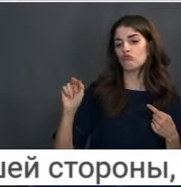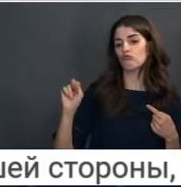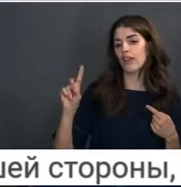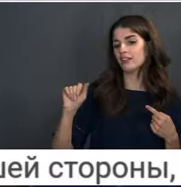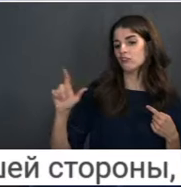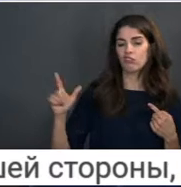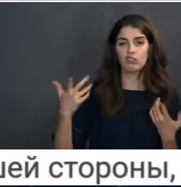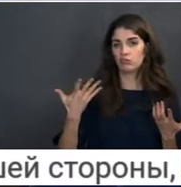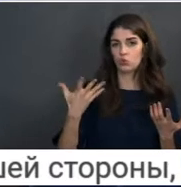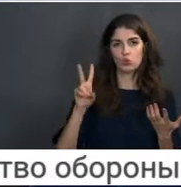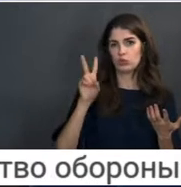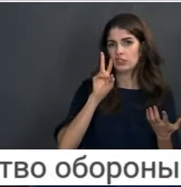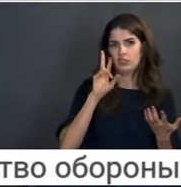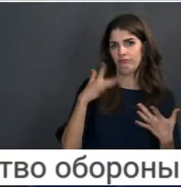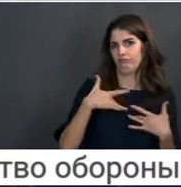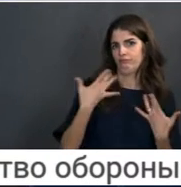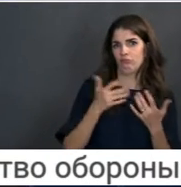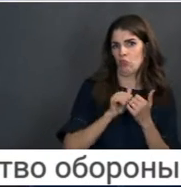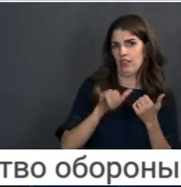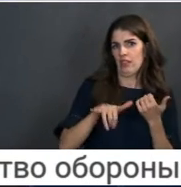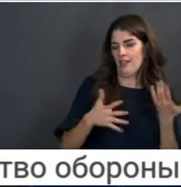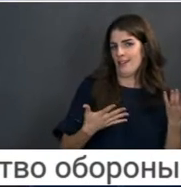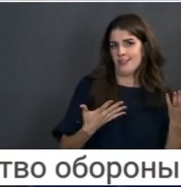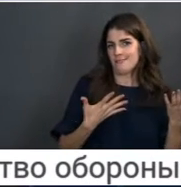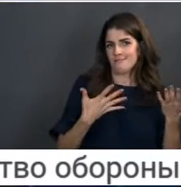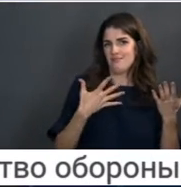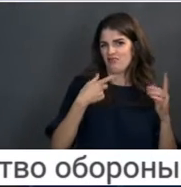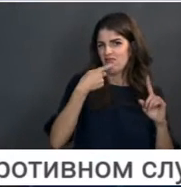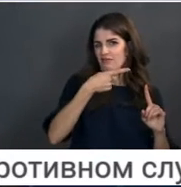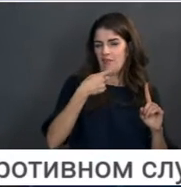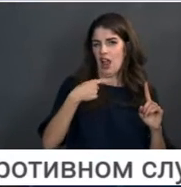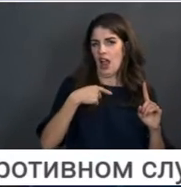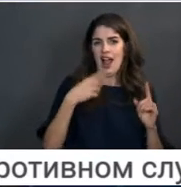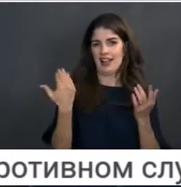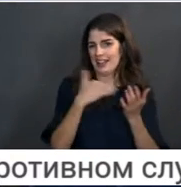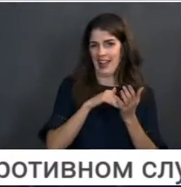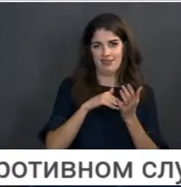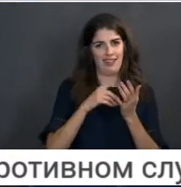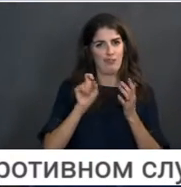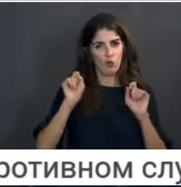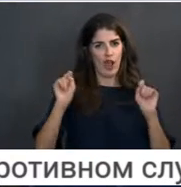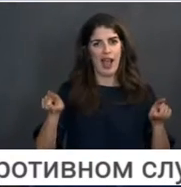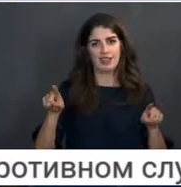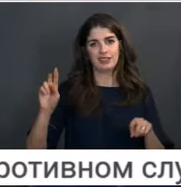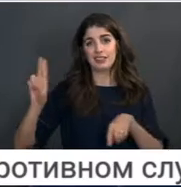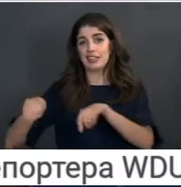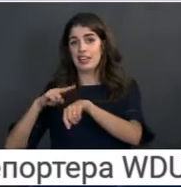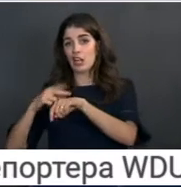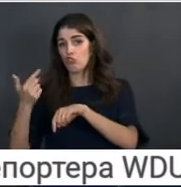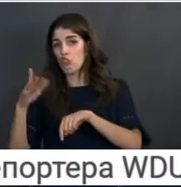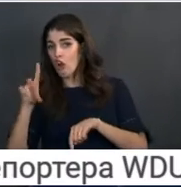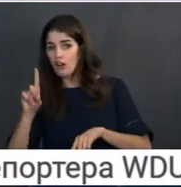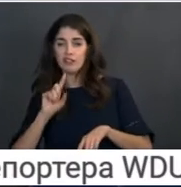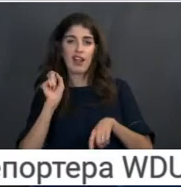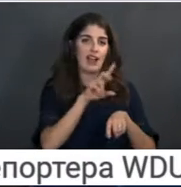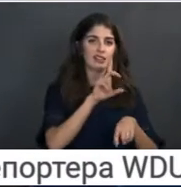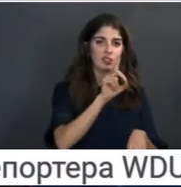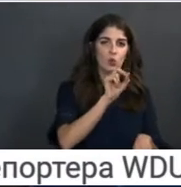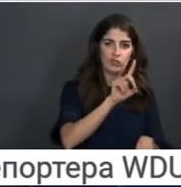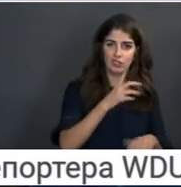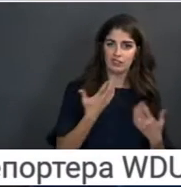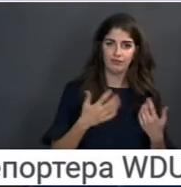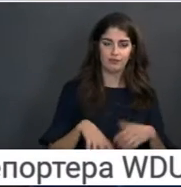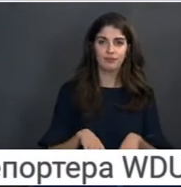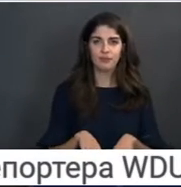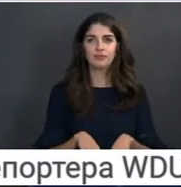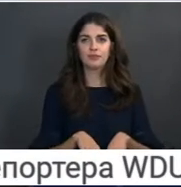there's more specifics we have from our end, but I would point you to the Department of Defense and the National Guard team otherwise. Question is on print